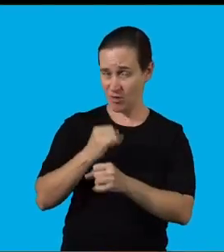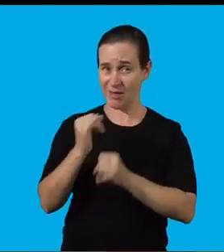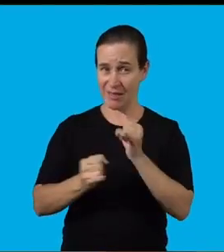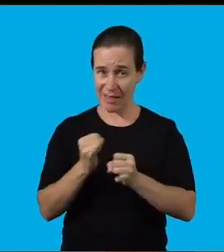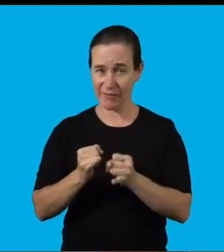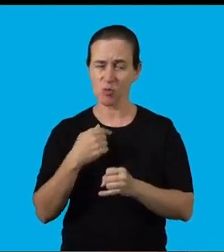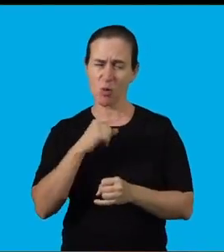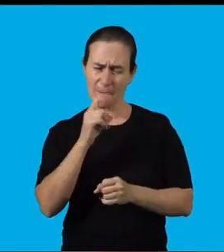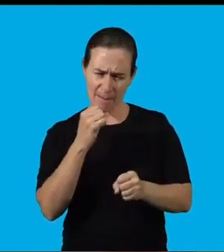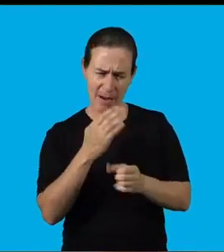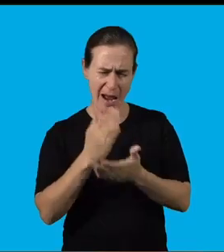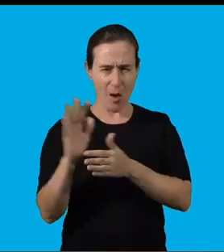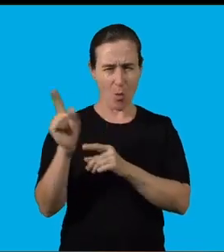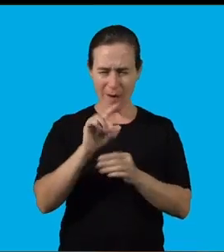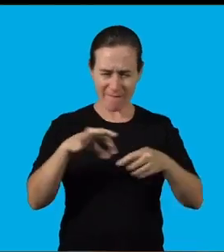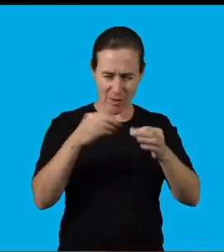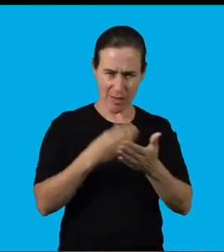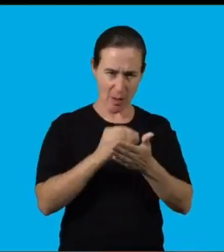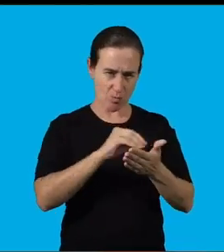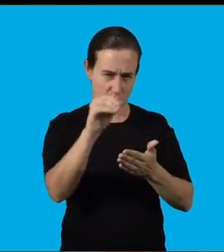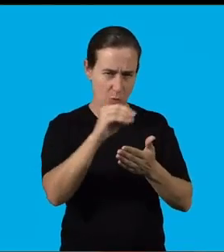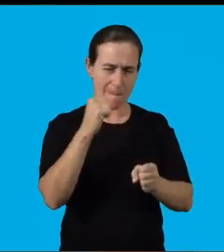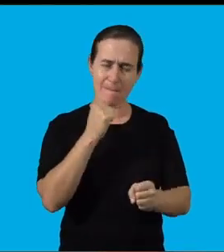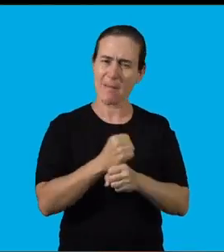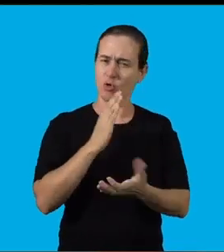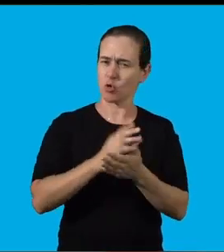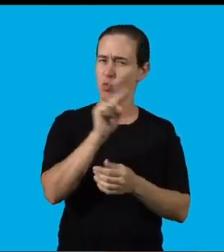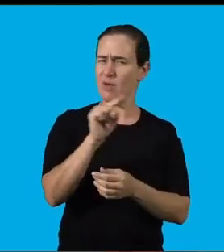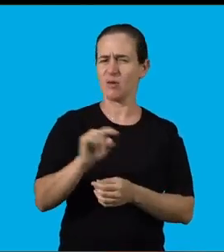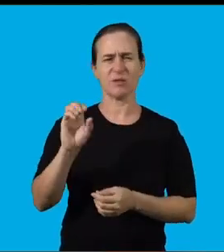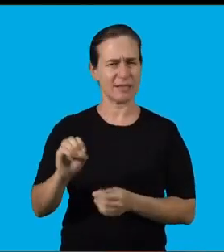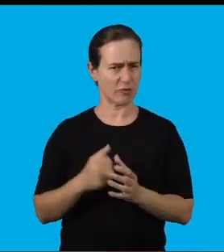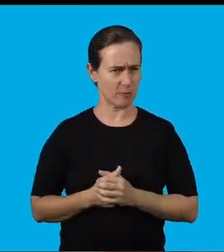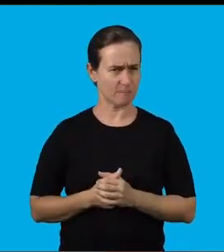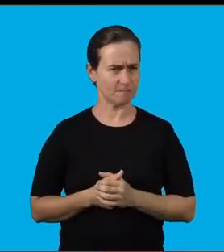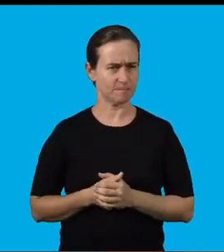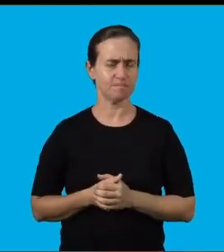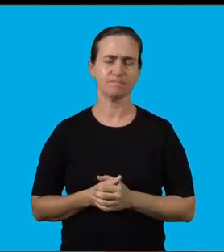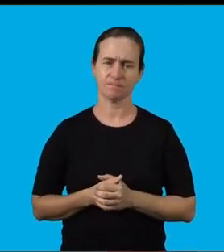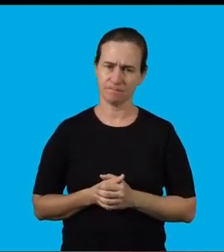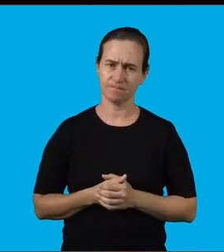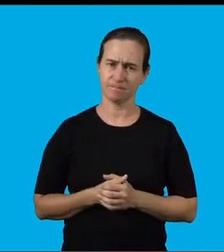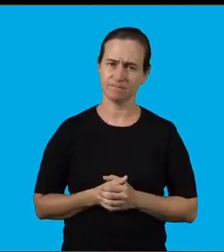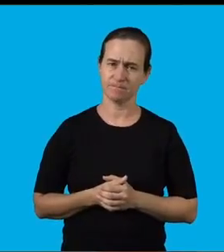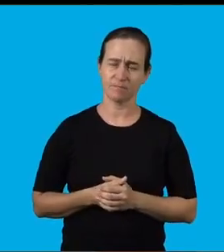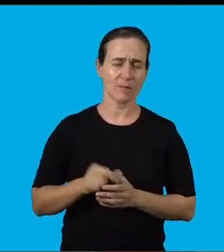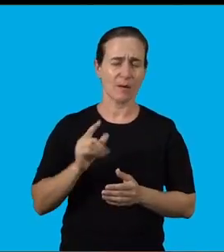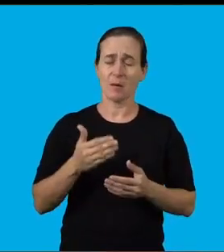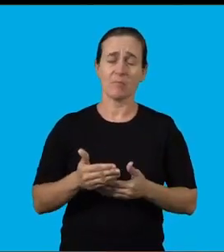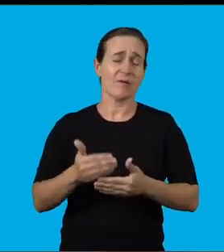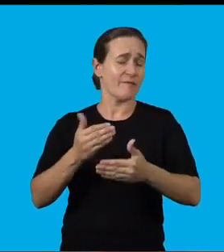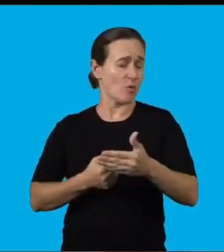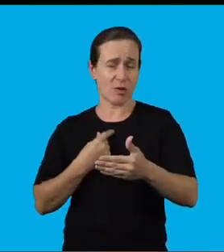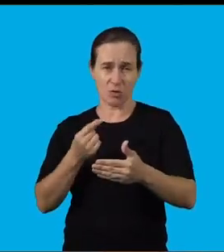value makes this expression 0. How do we do that? So where is f of x equal to 0? Firstly, guys,